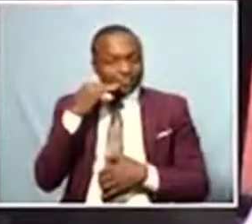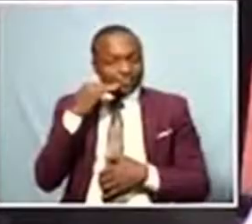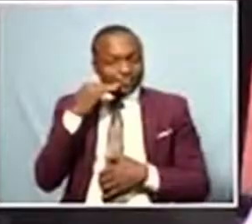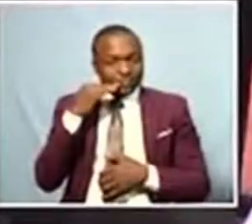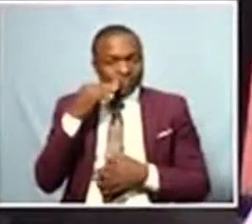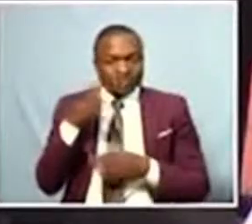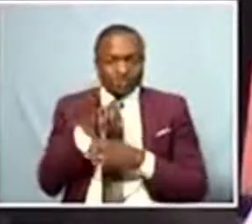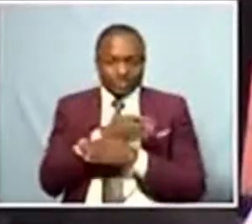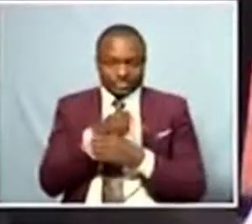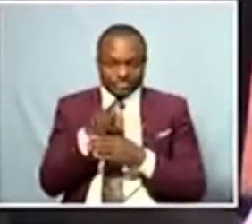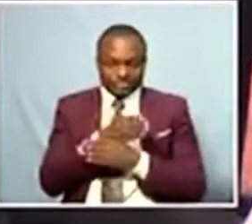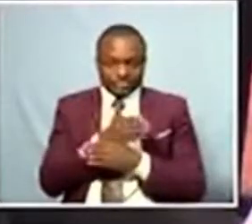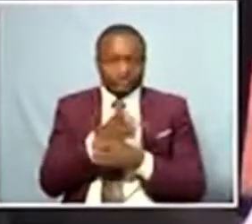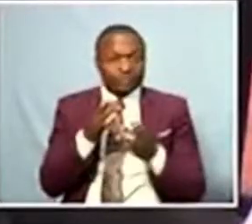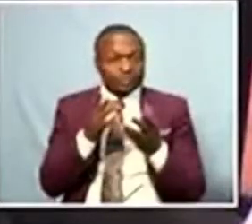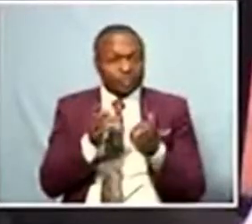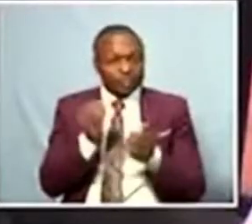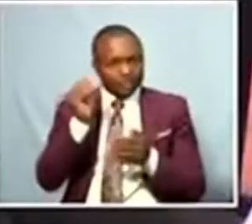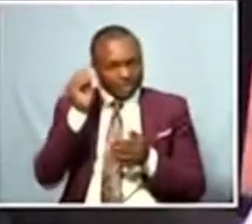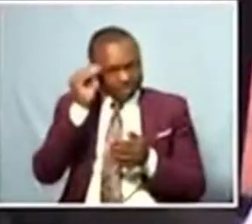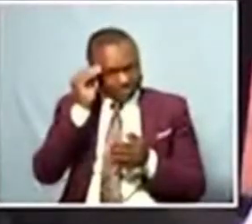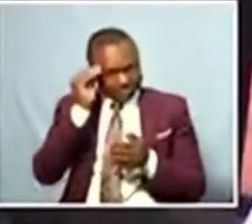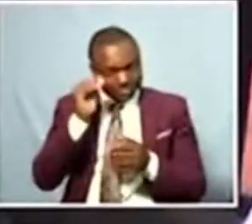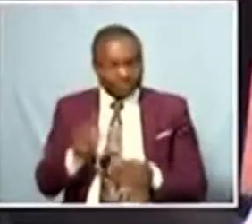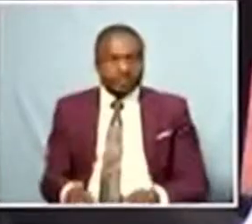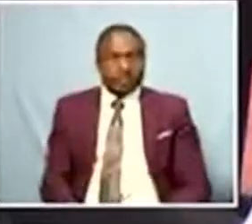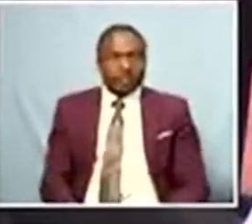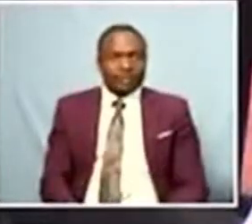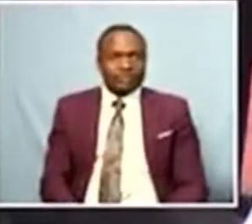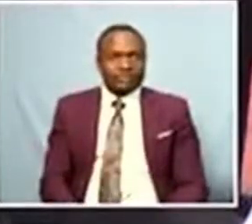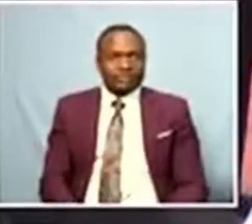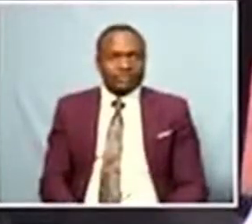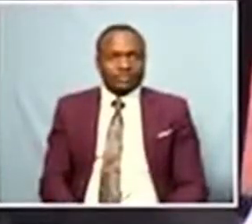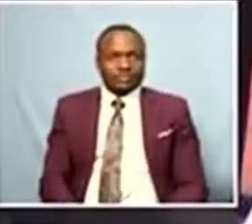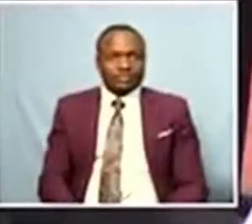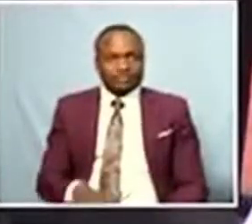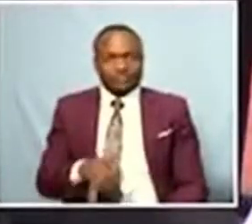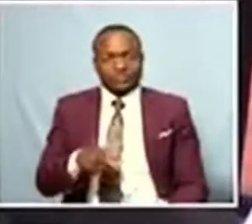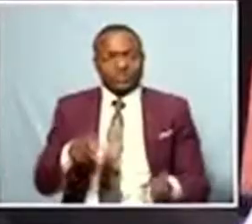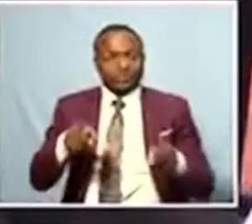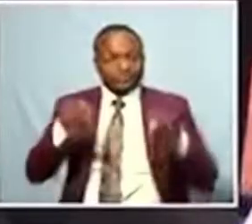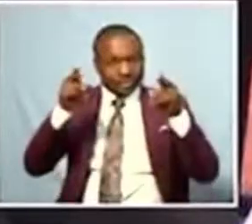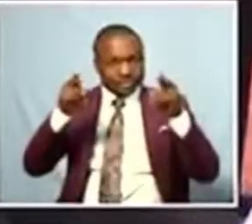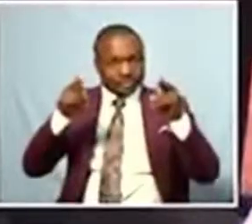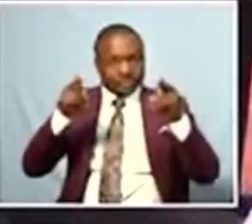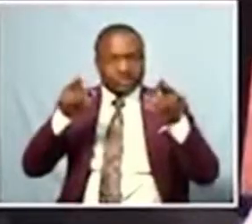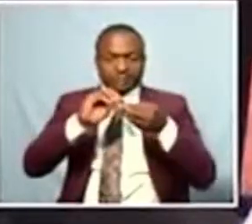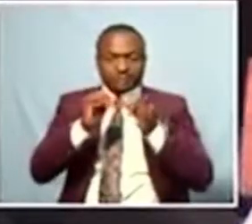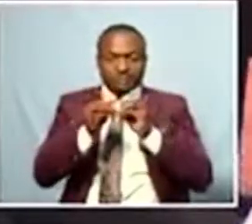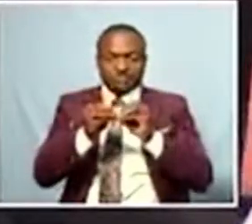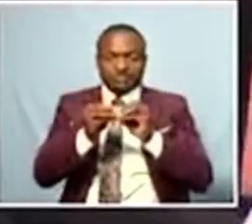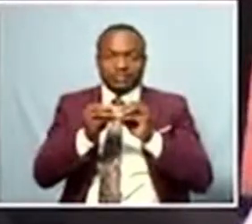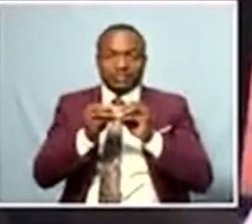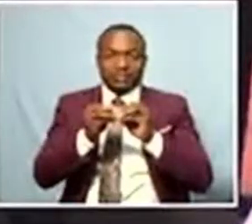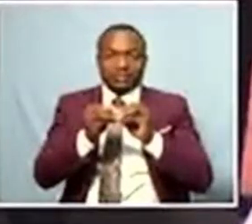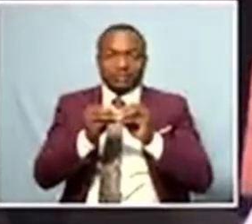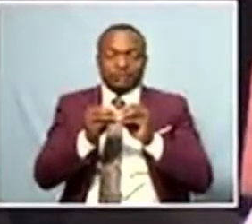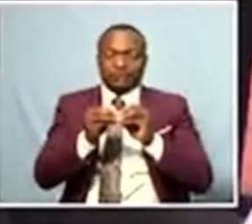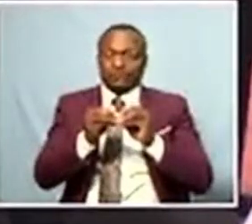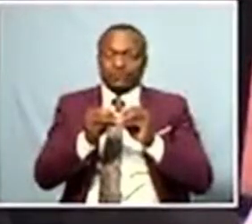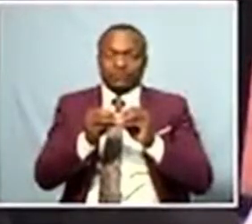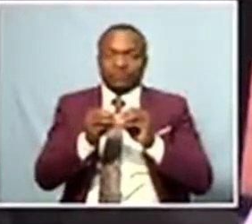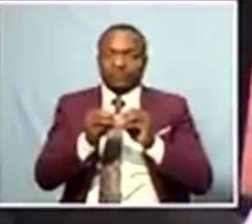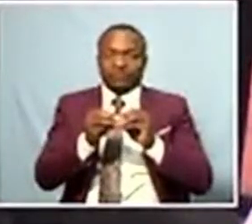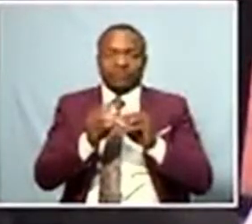farming business. So I wanted to find out that in light of high levels of unemployment in this country, is